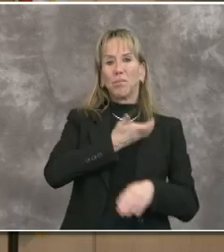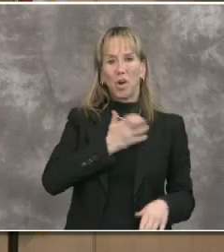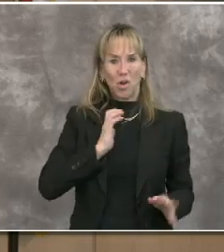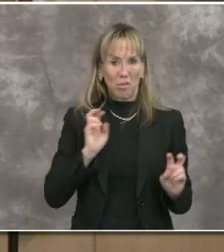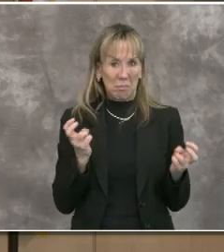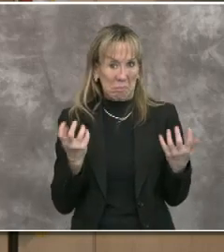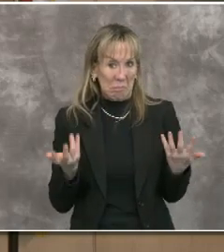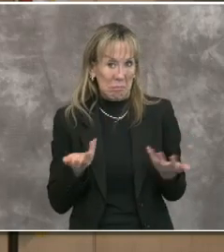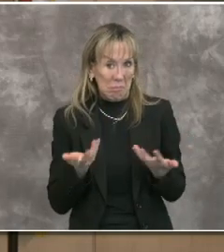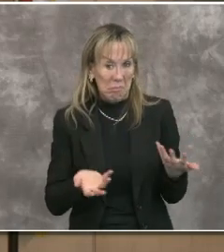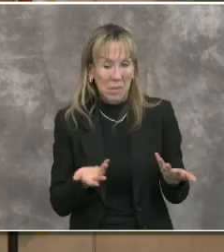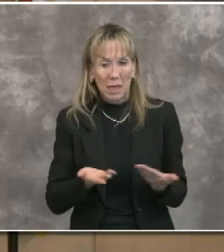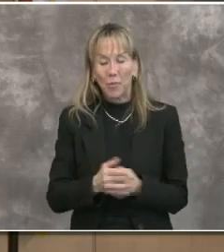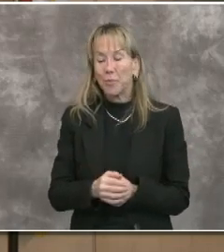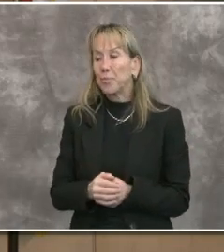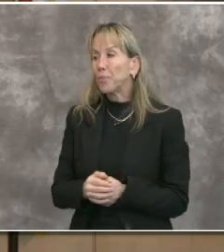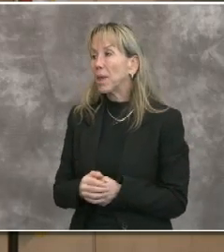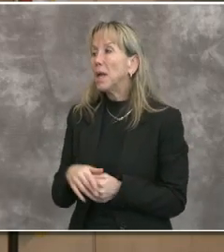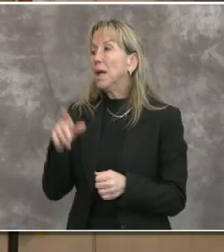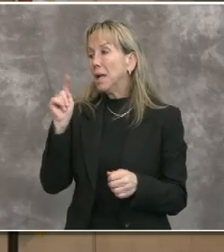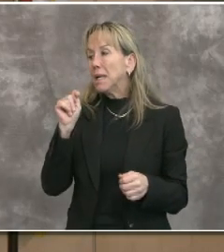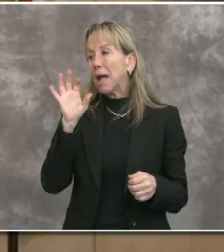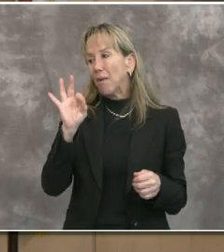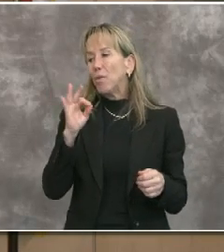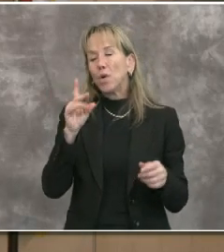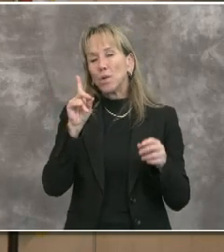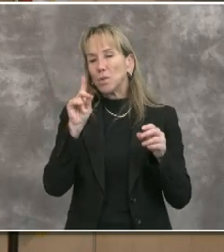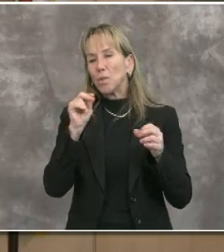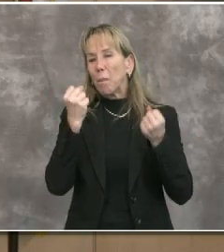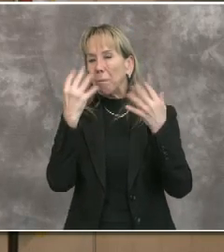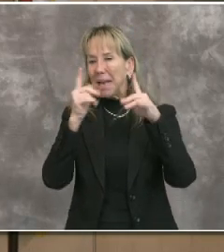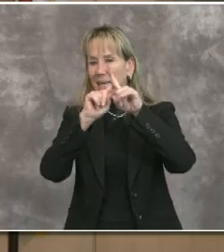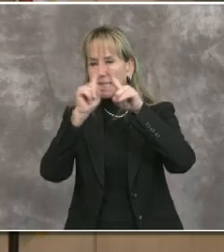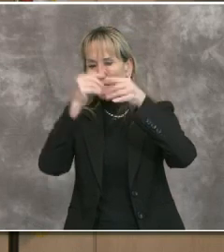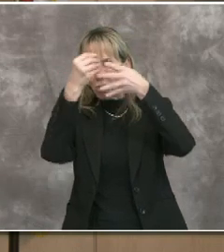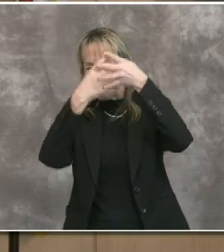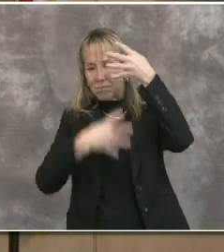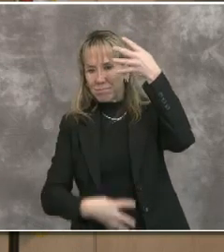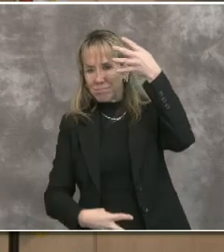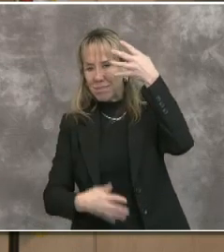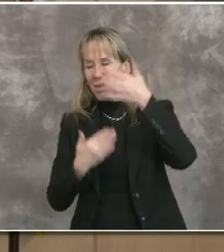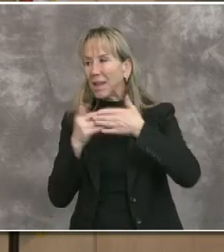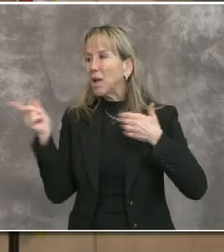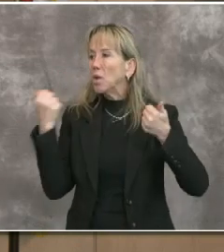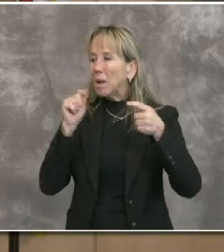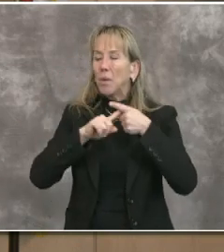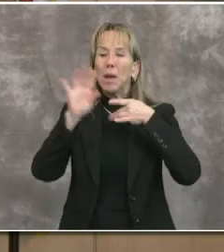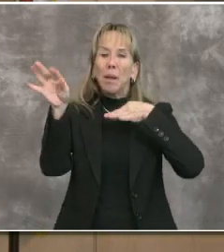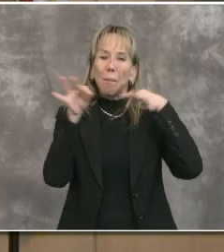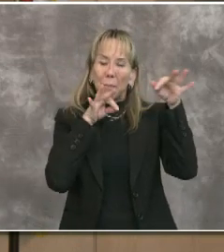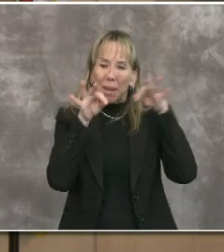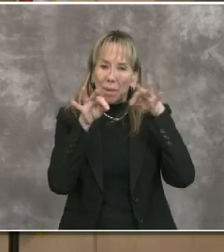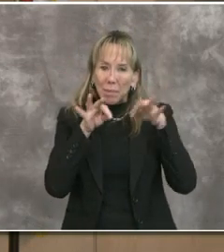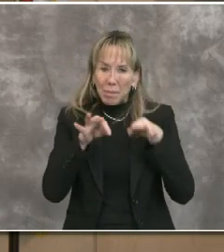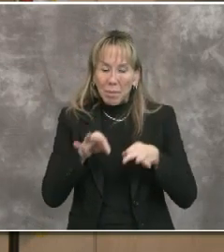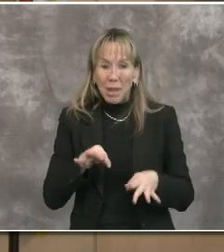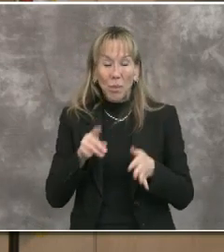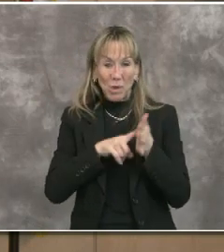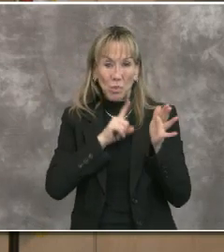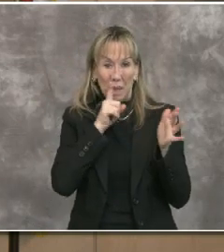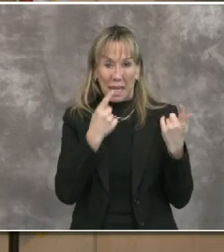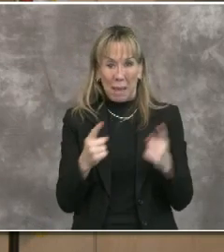force is actually trying to do many different things. They're trying to describe the pattern of what is actually